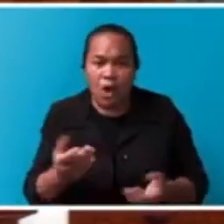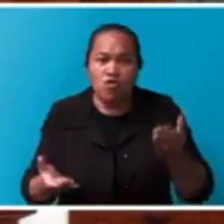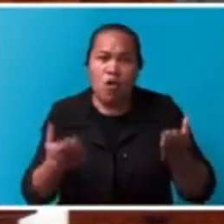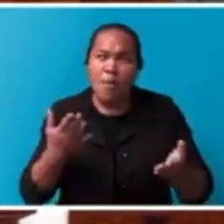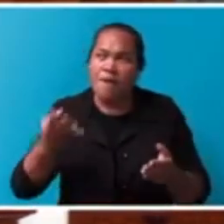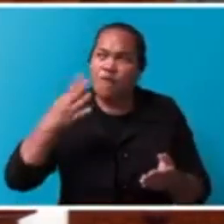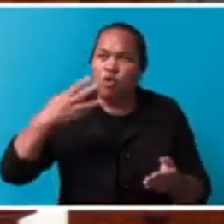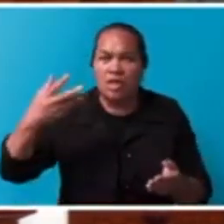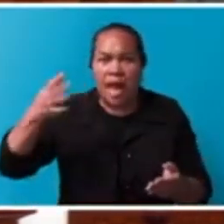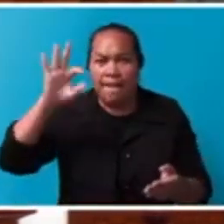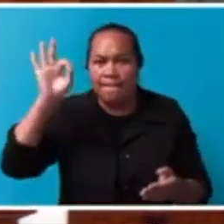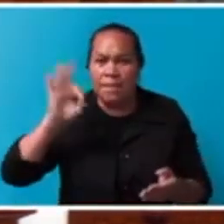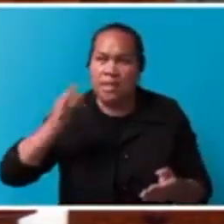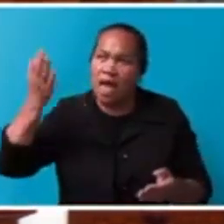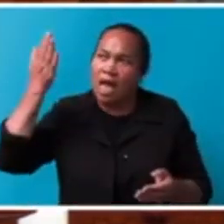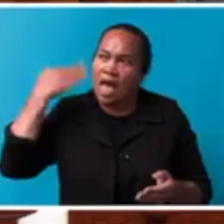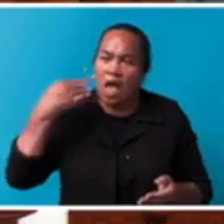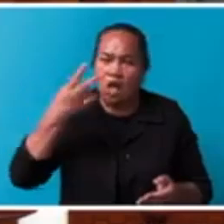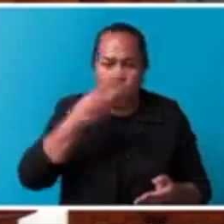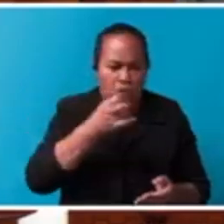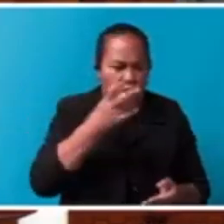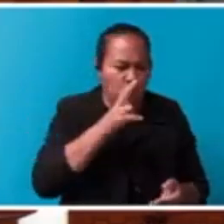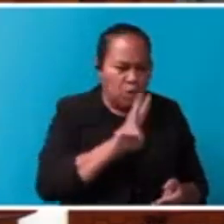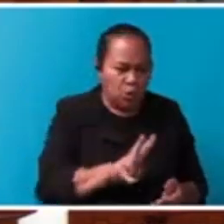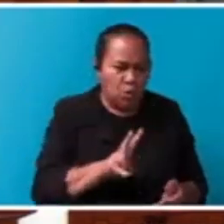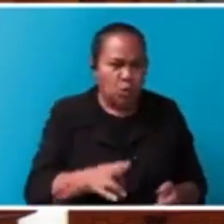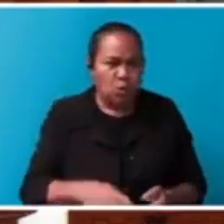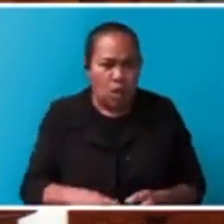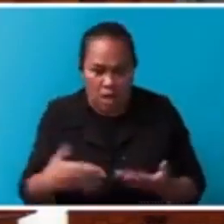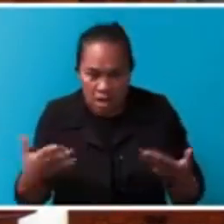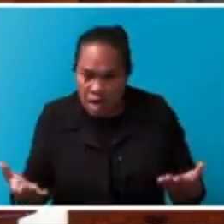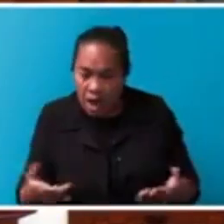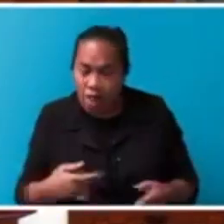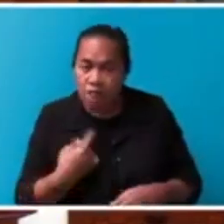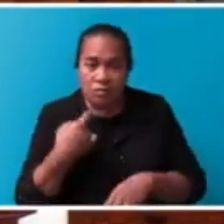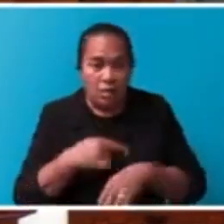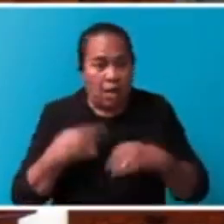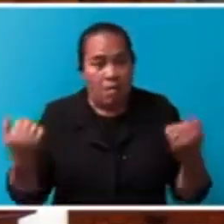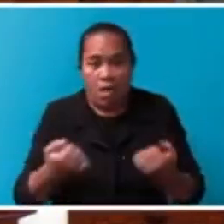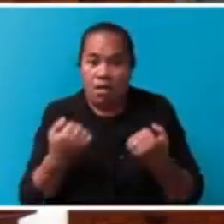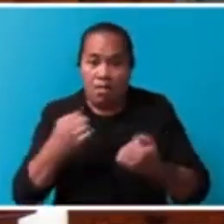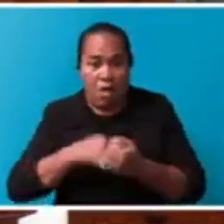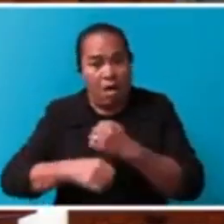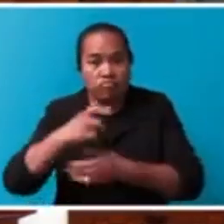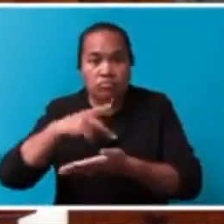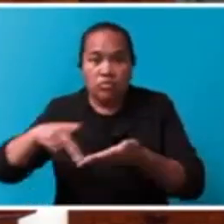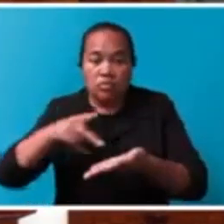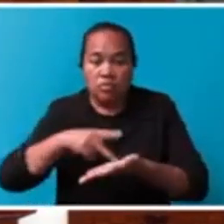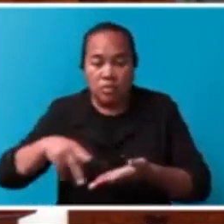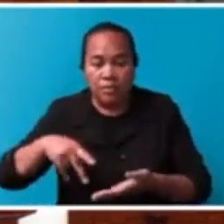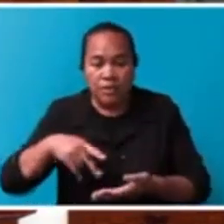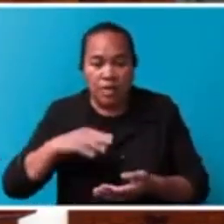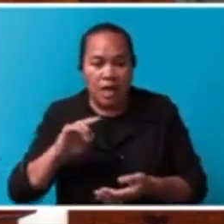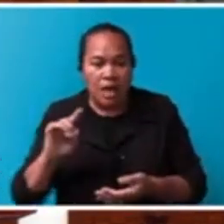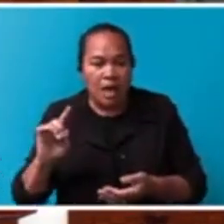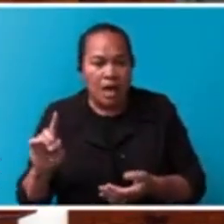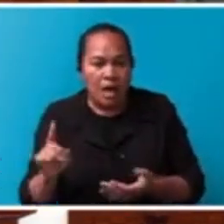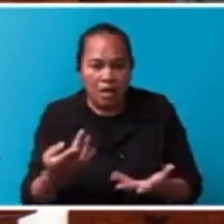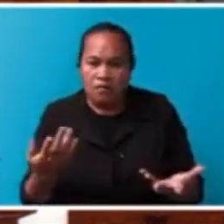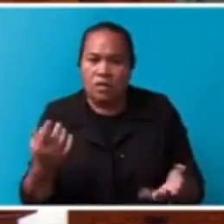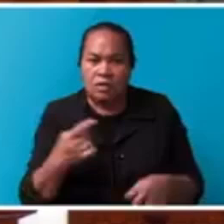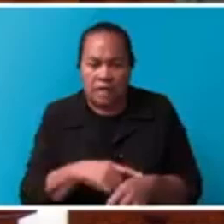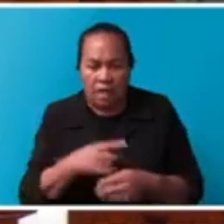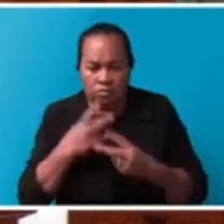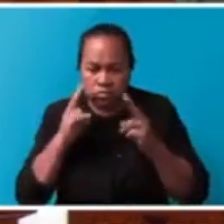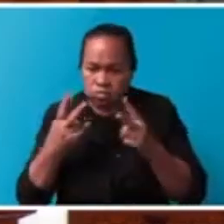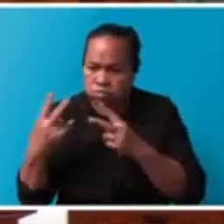49% in 2022. This is the first time the Ministry has archived such results since